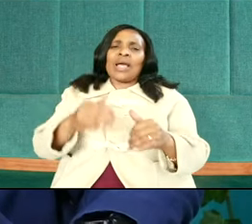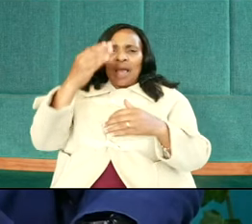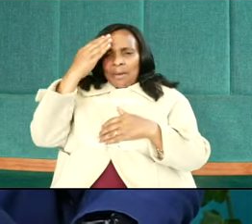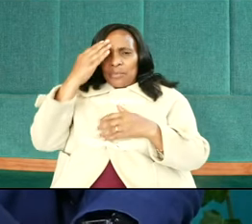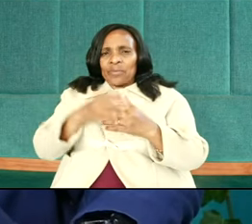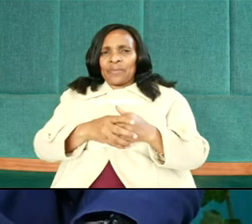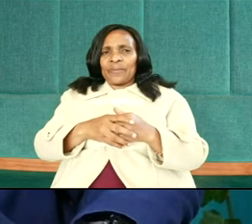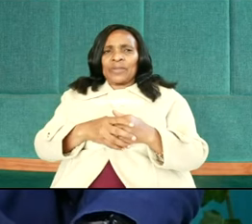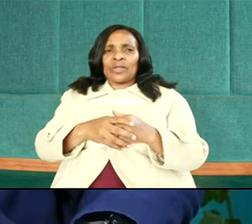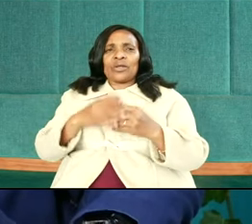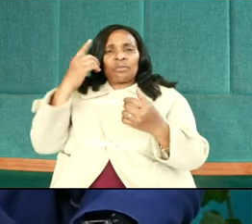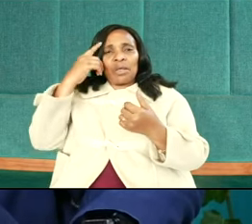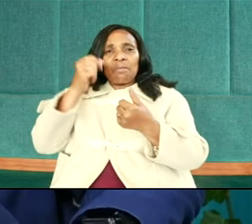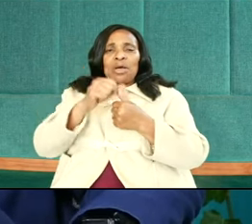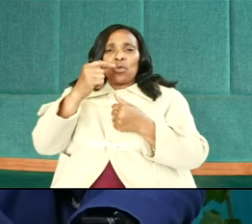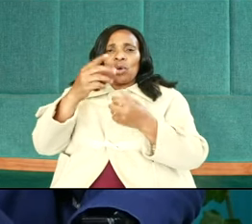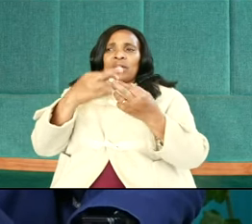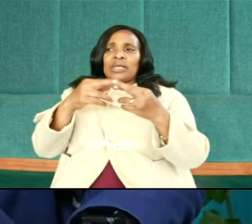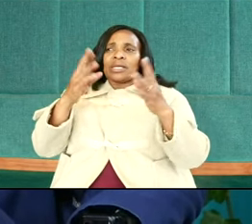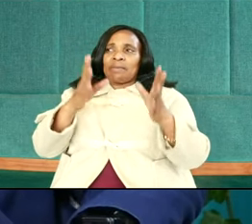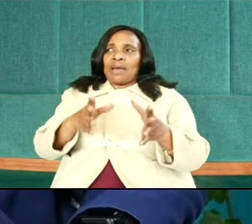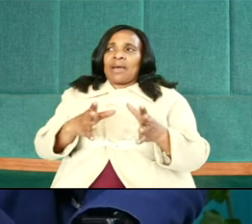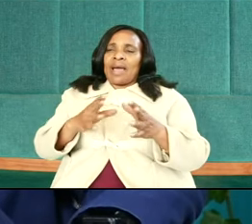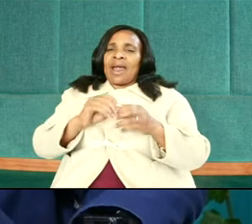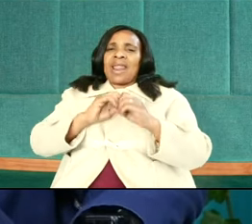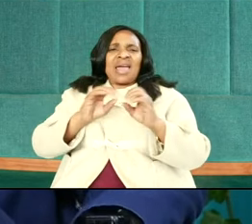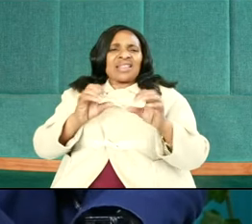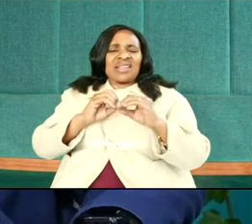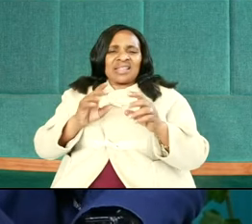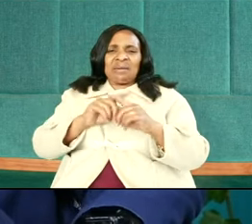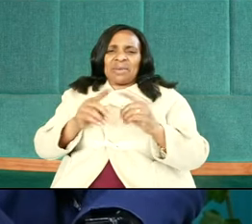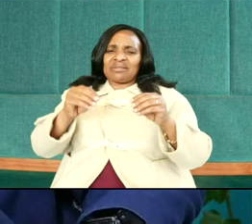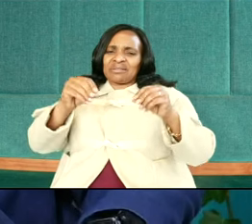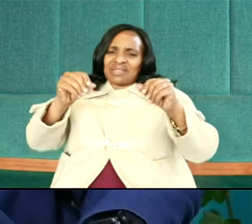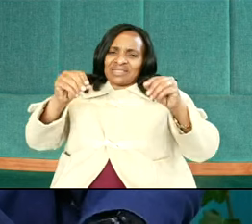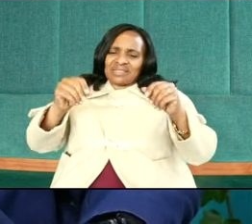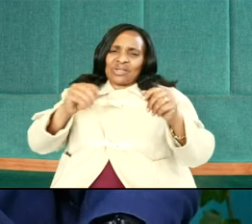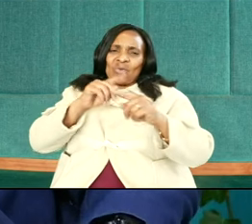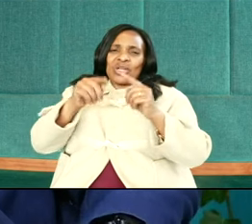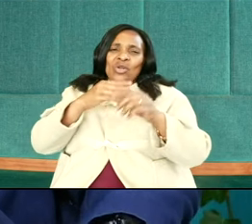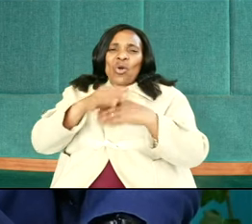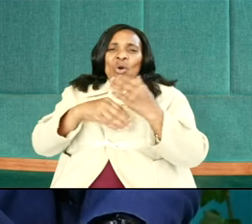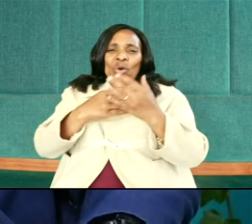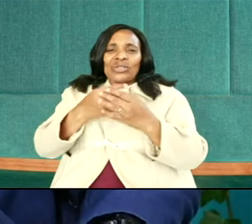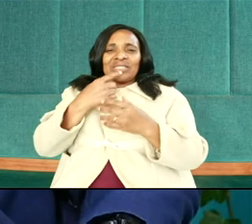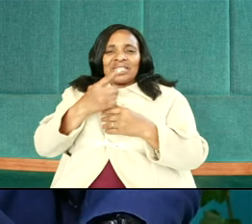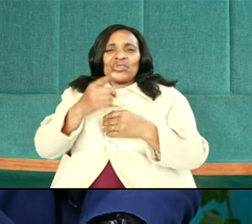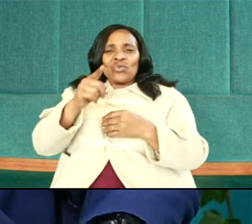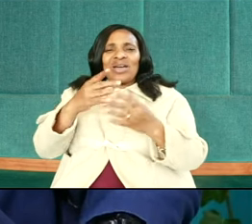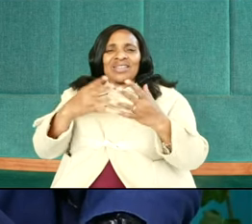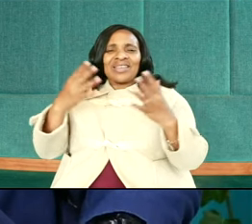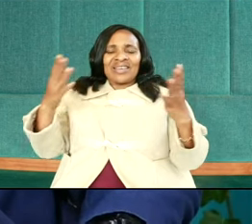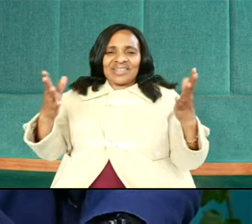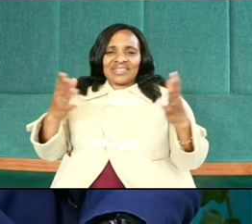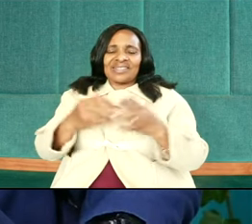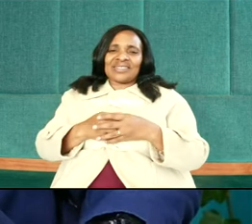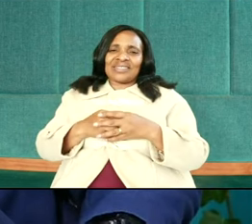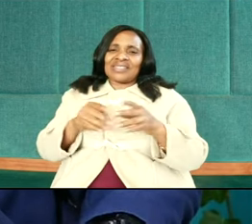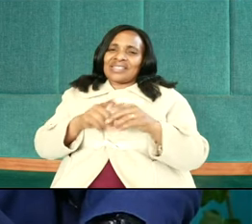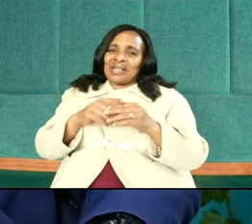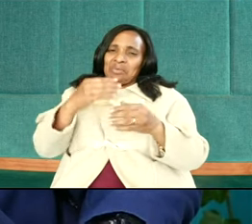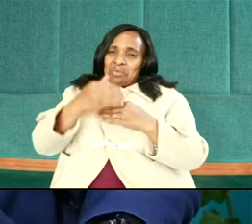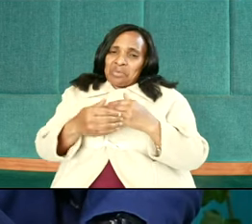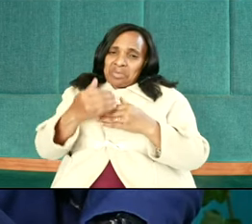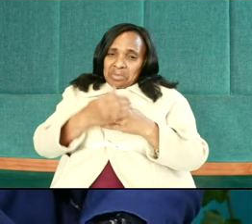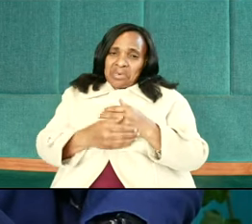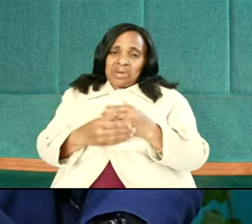your Redeemer and that you are nothing but dust when everybody keeps telling you that you are the greatest thing since sliced bread?